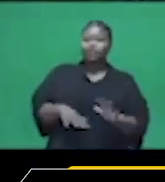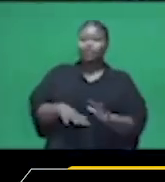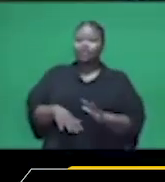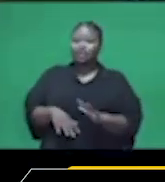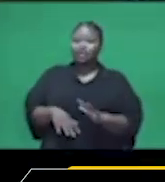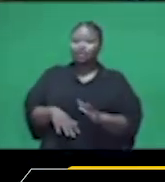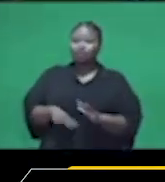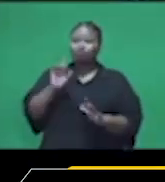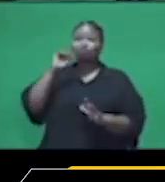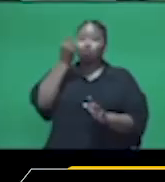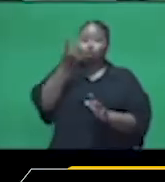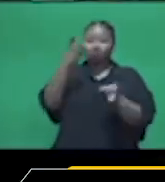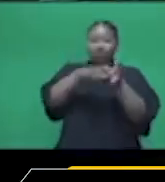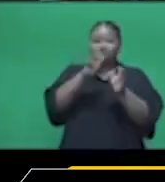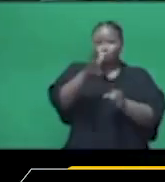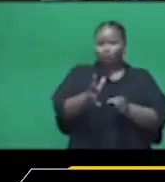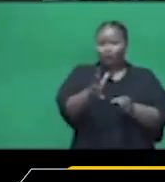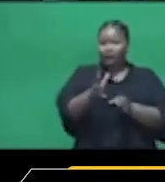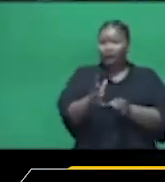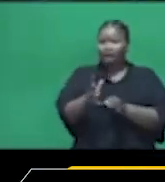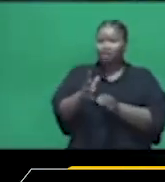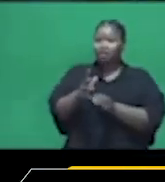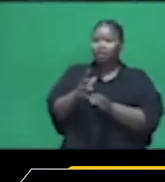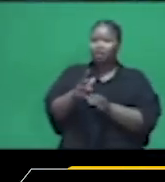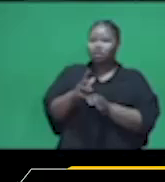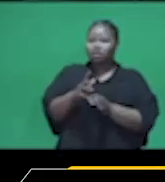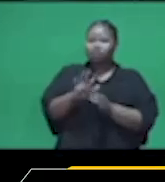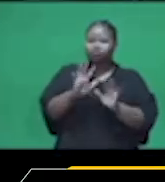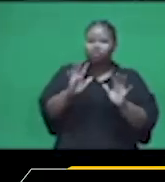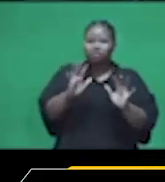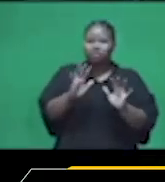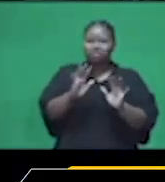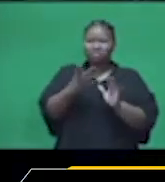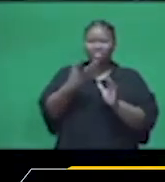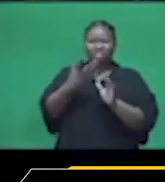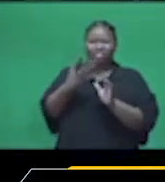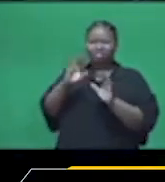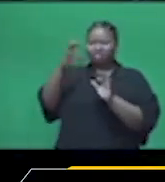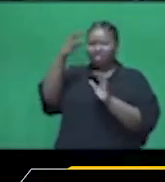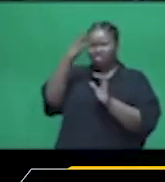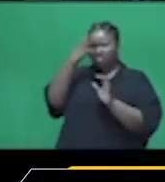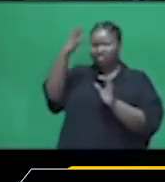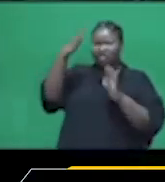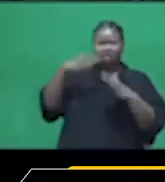tomorrow, owing to an international trip that he is having,